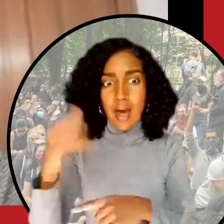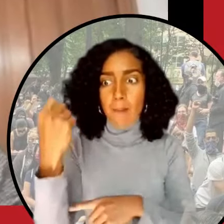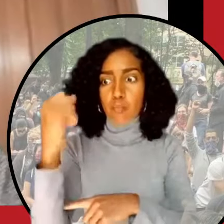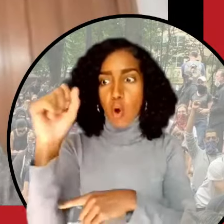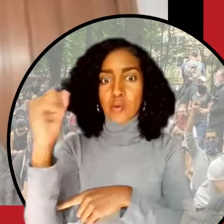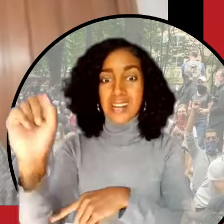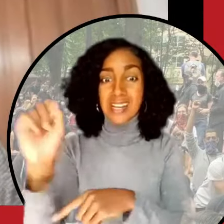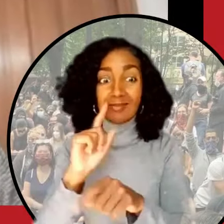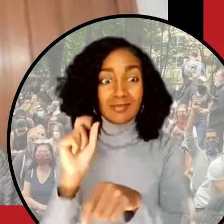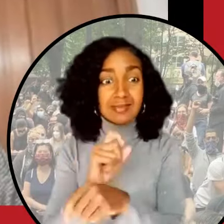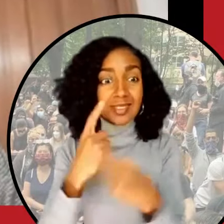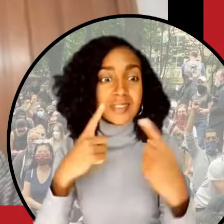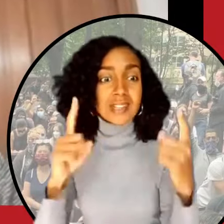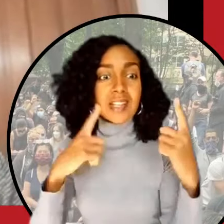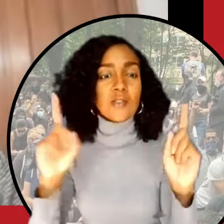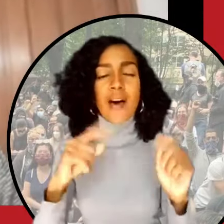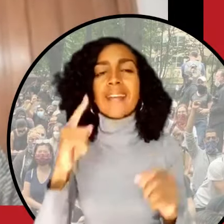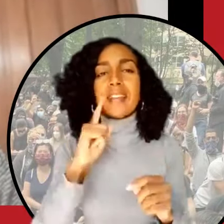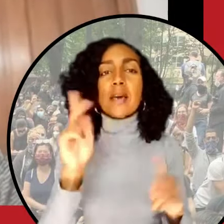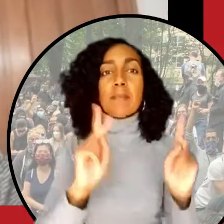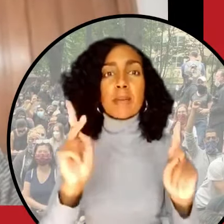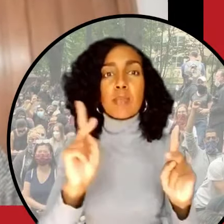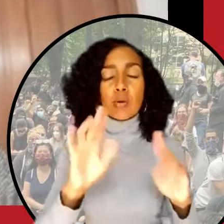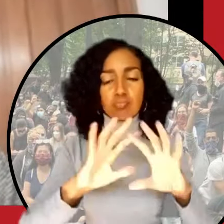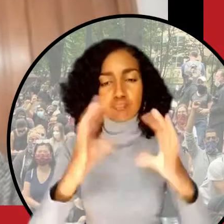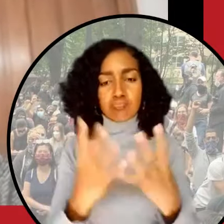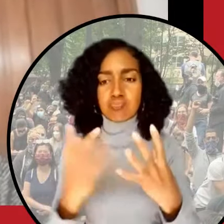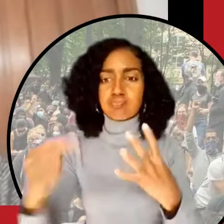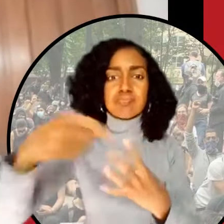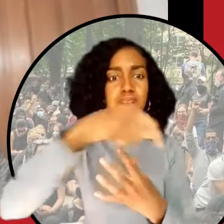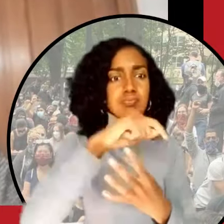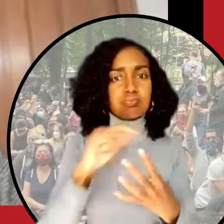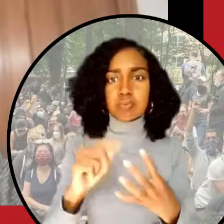I think people around the world